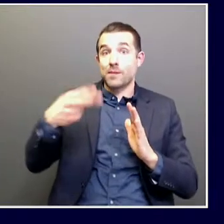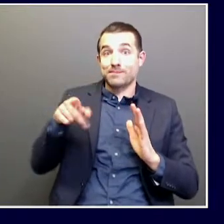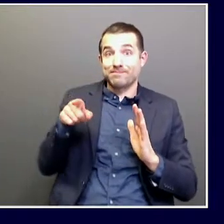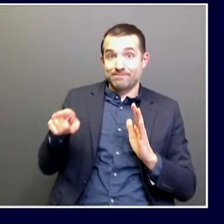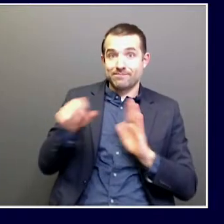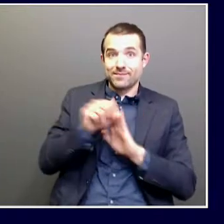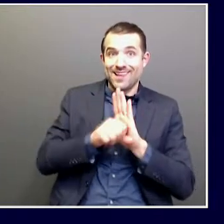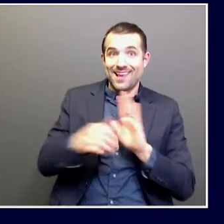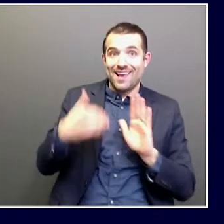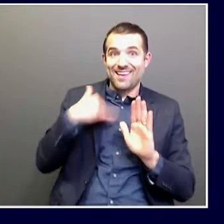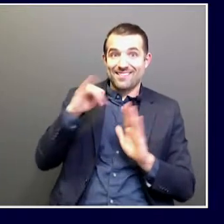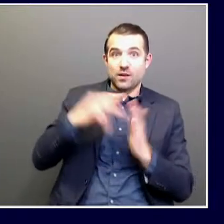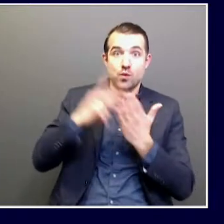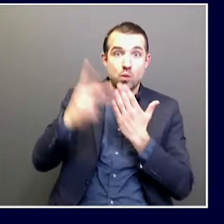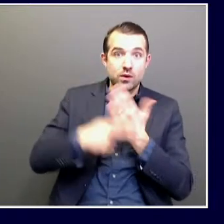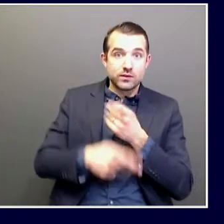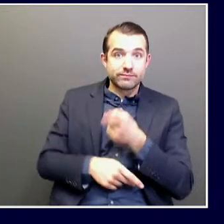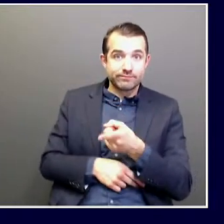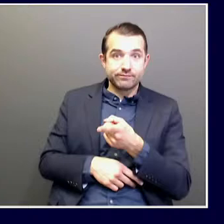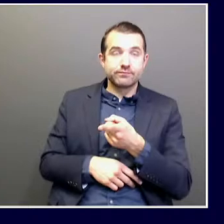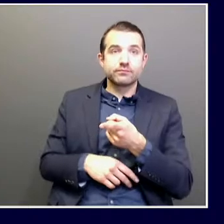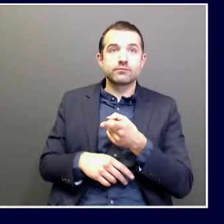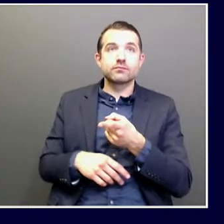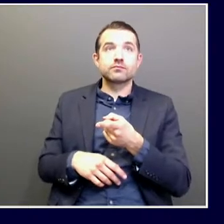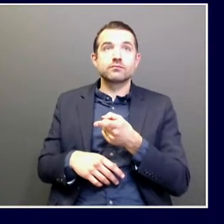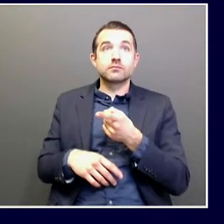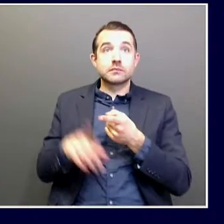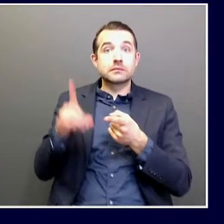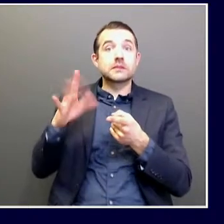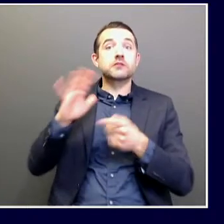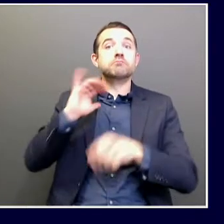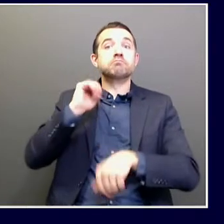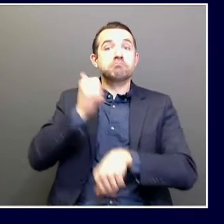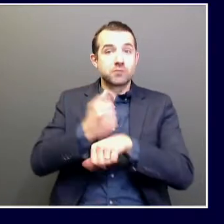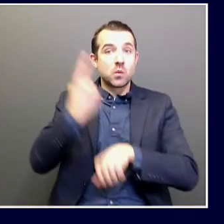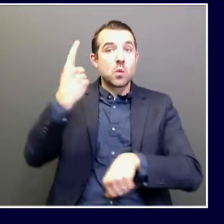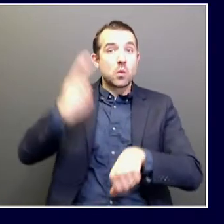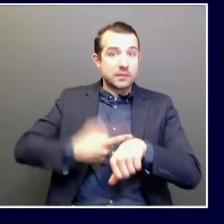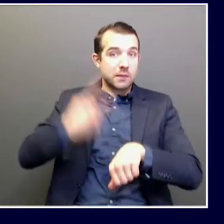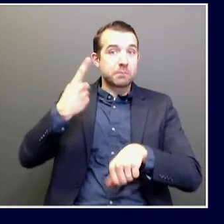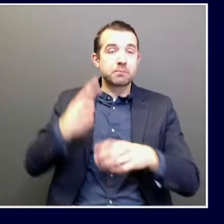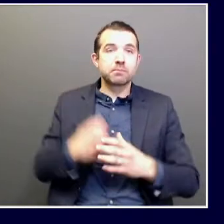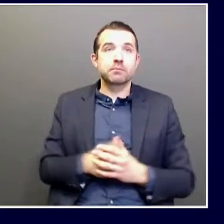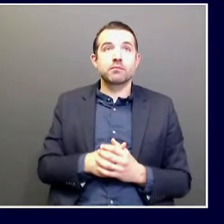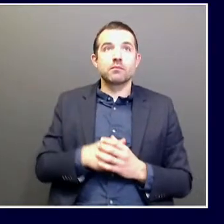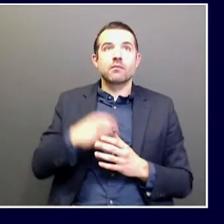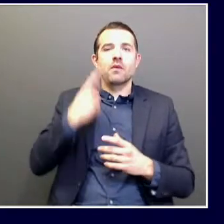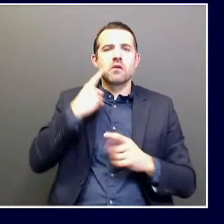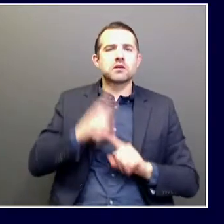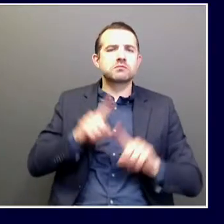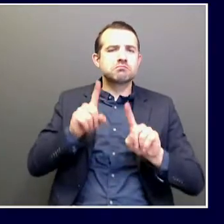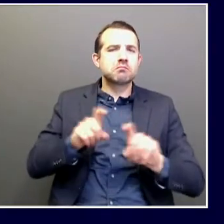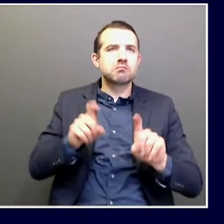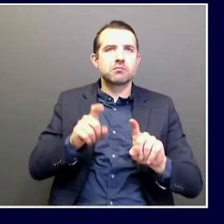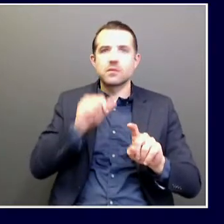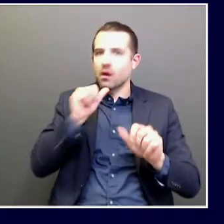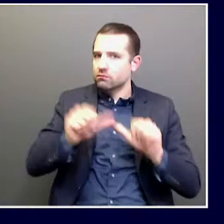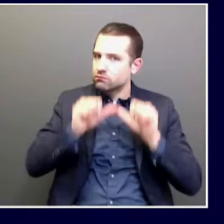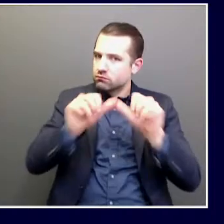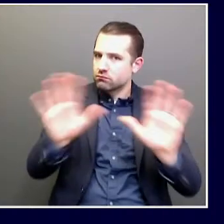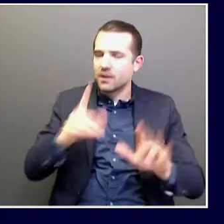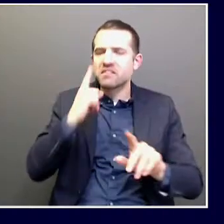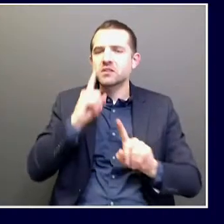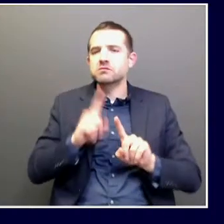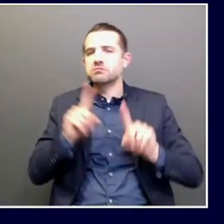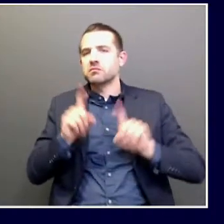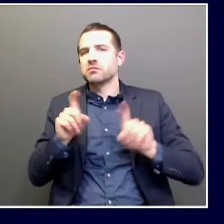that is over. I think people are trying to learn from those pilots about what works and how do they work. There's a lot of questions involved in it. All that said, we are